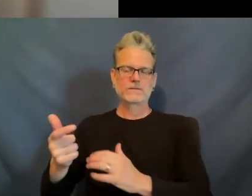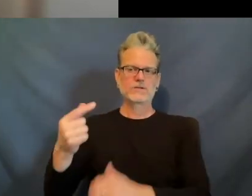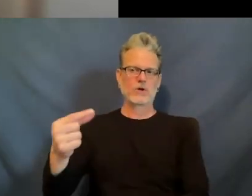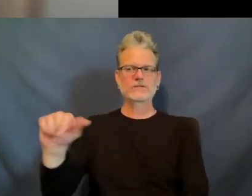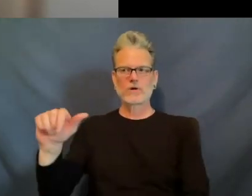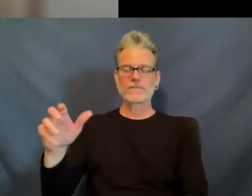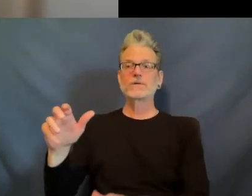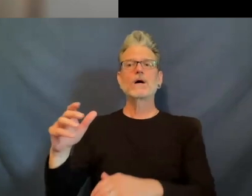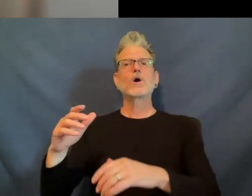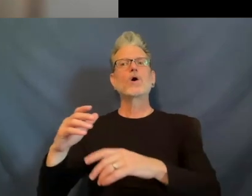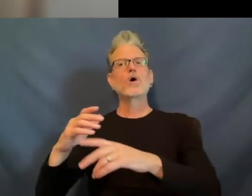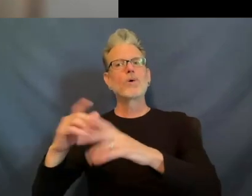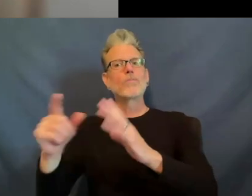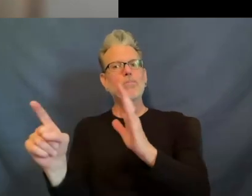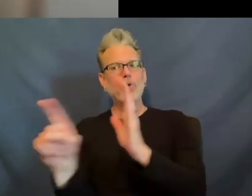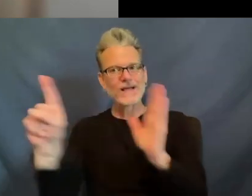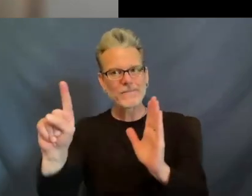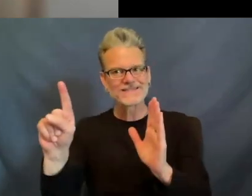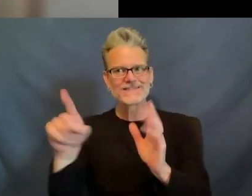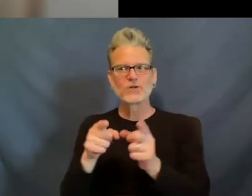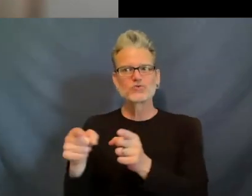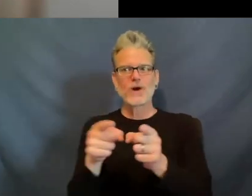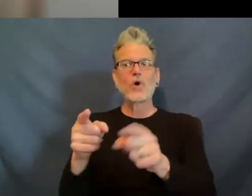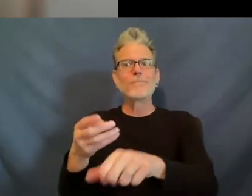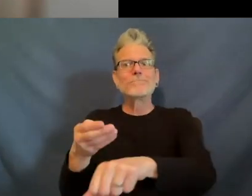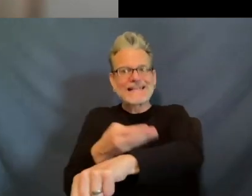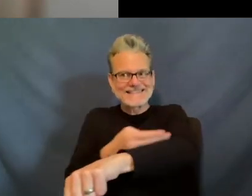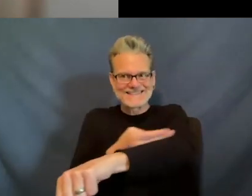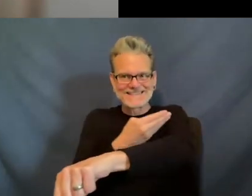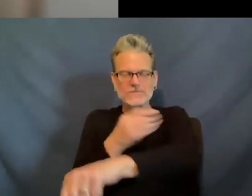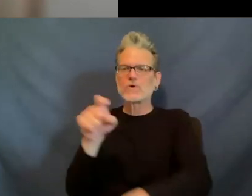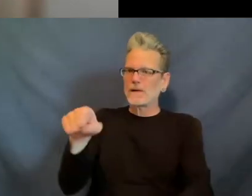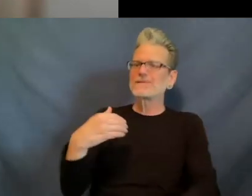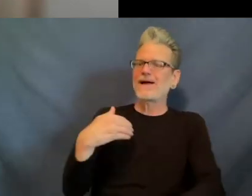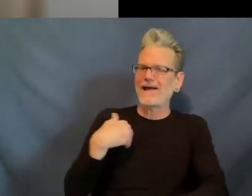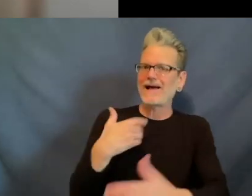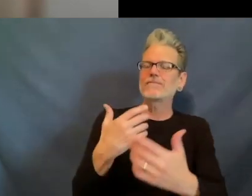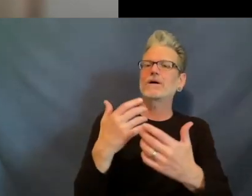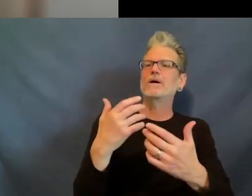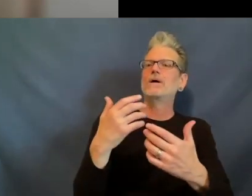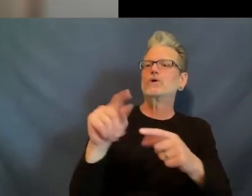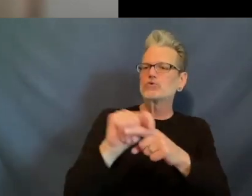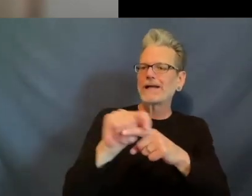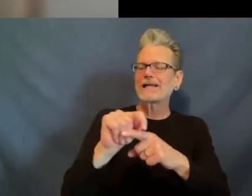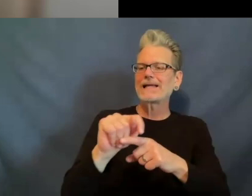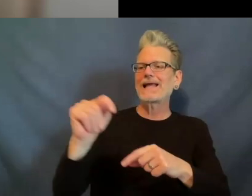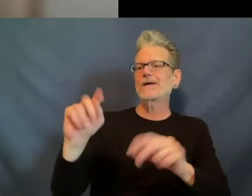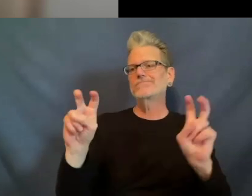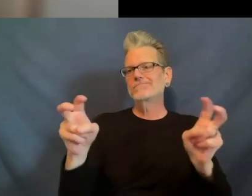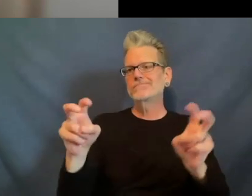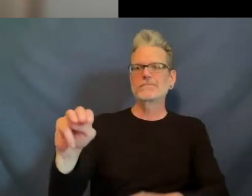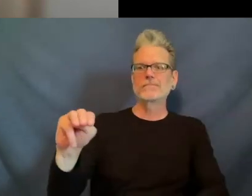prohibits trail maintenance. So it has to fall under job training, manpower development in order to use that